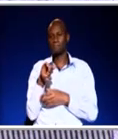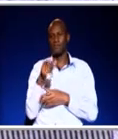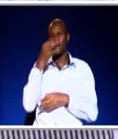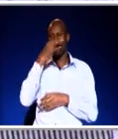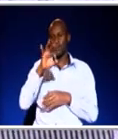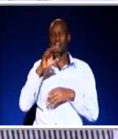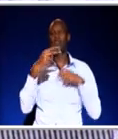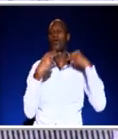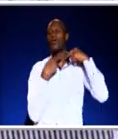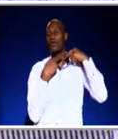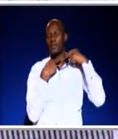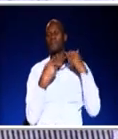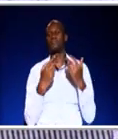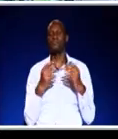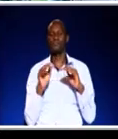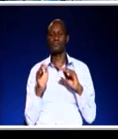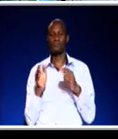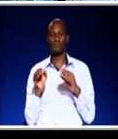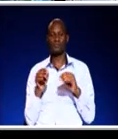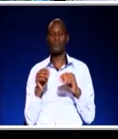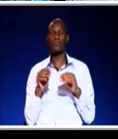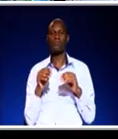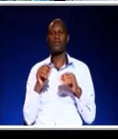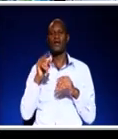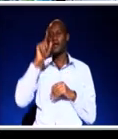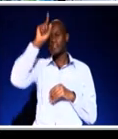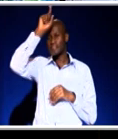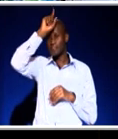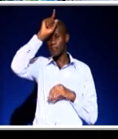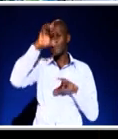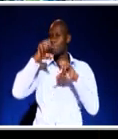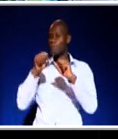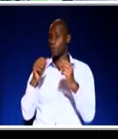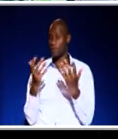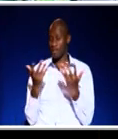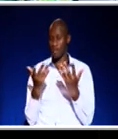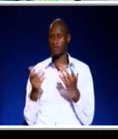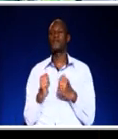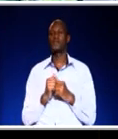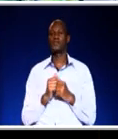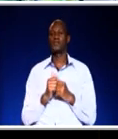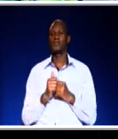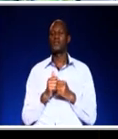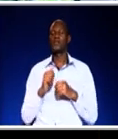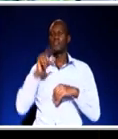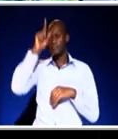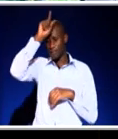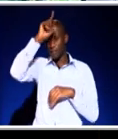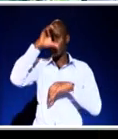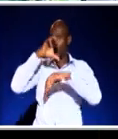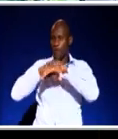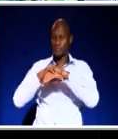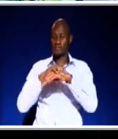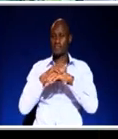France colony. Let's look at the Germans, or Germany. Germany managed to acquire